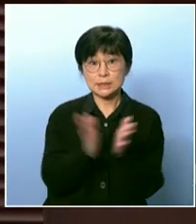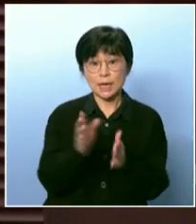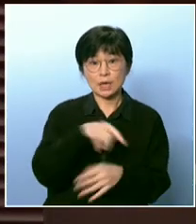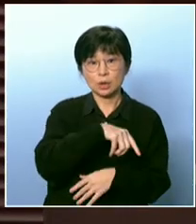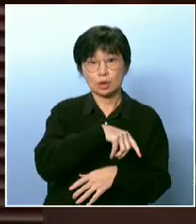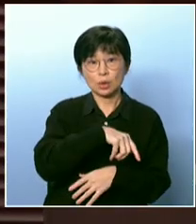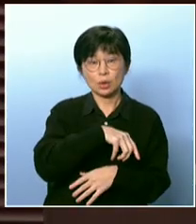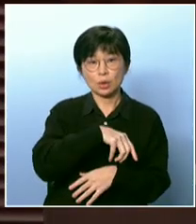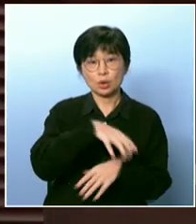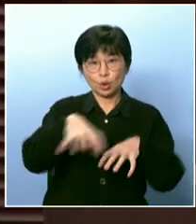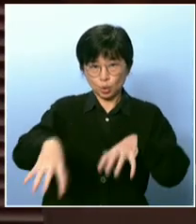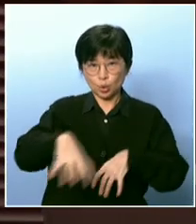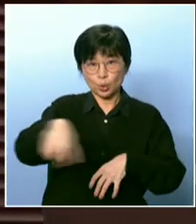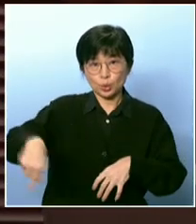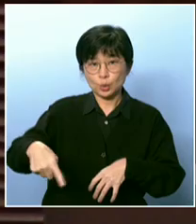Secretary,